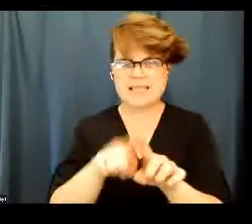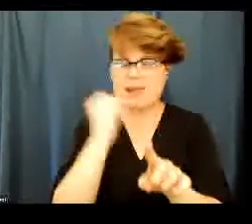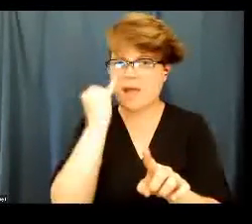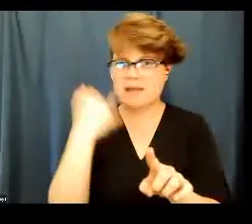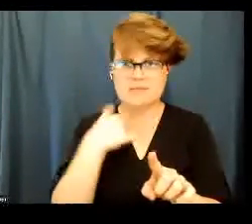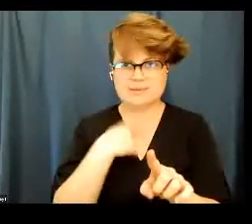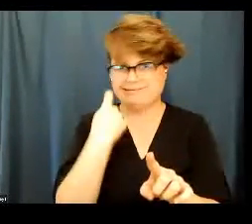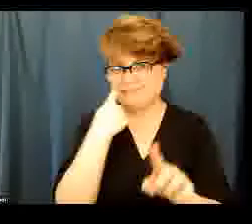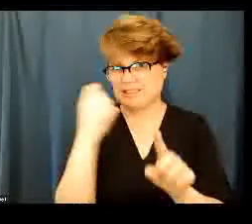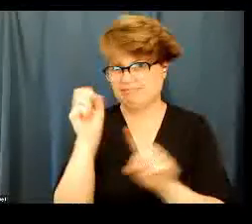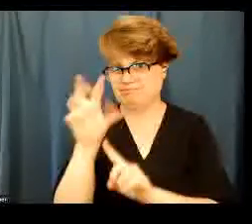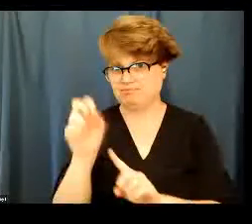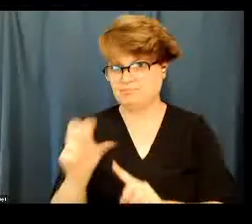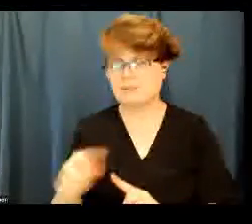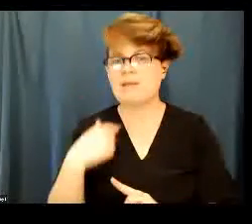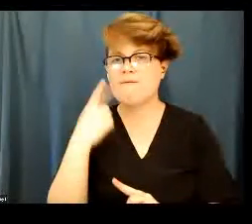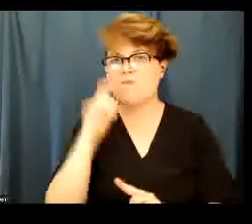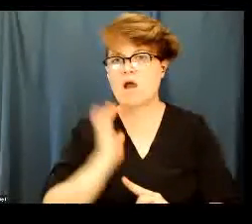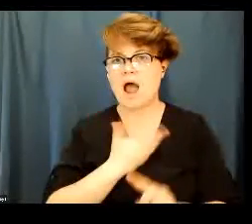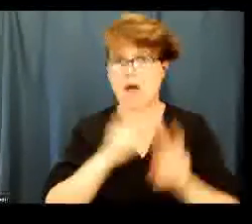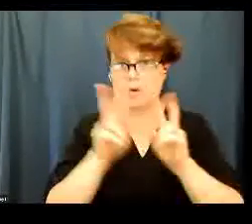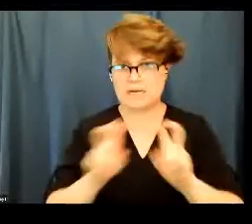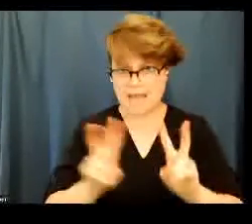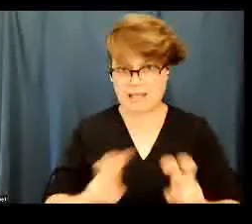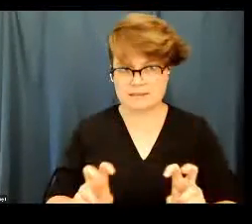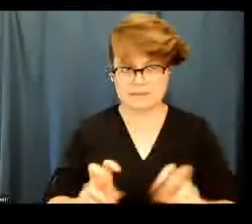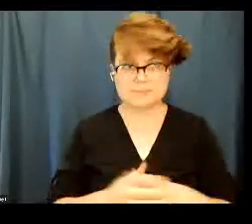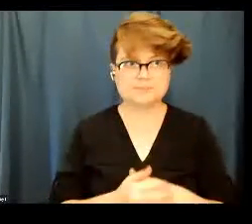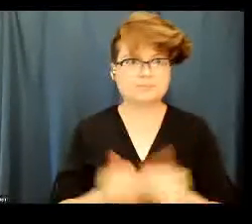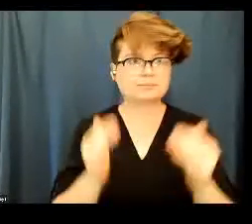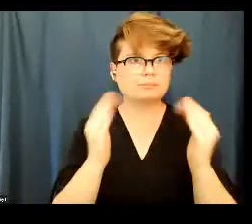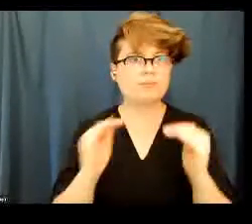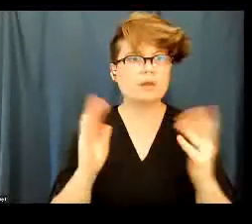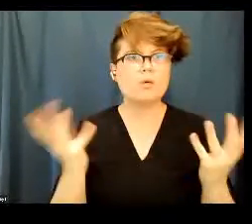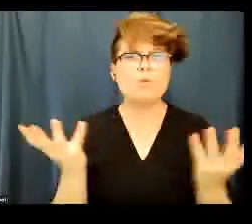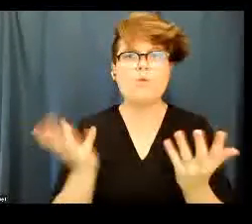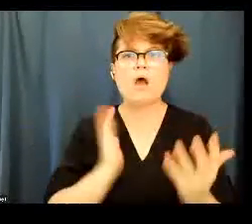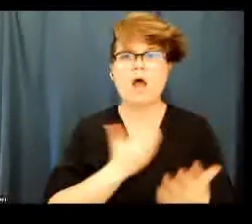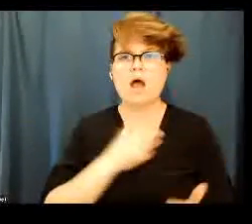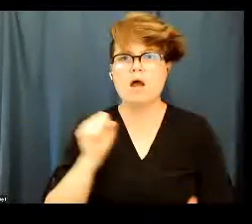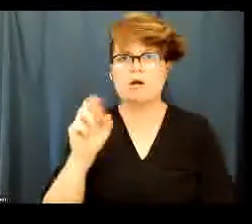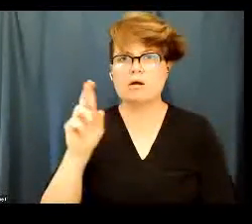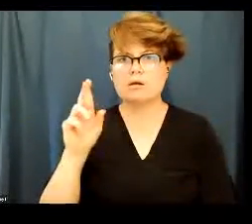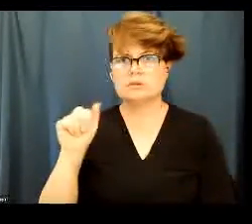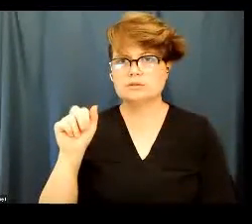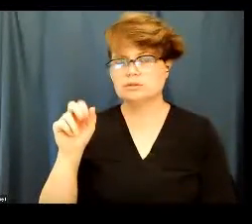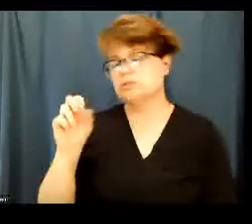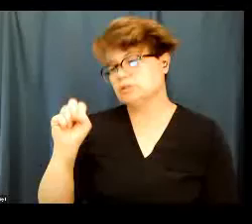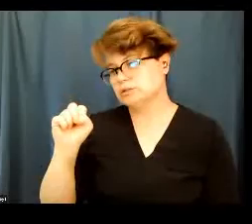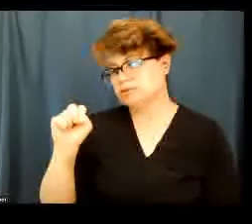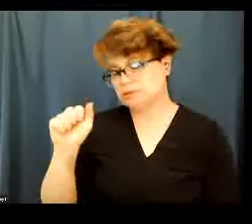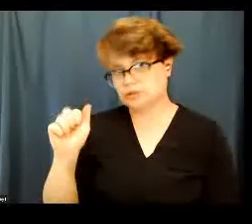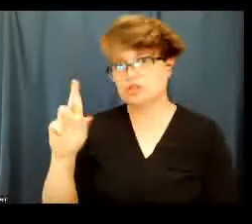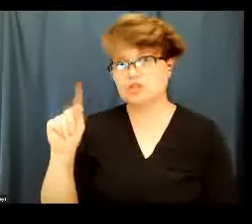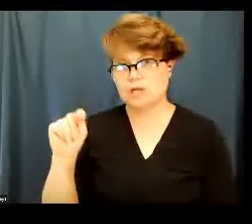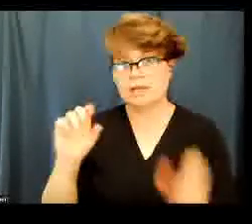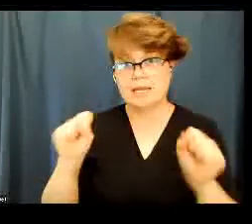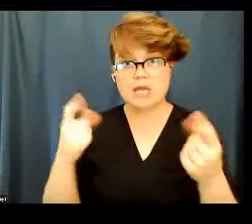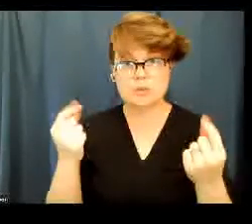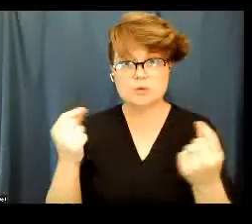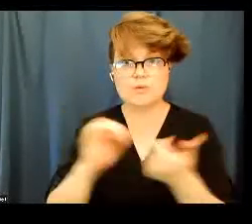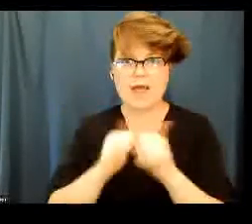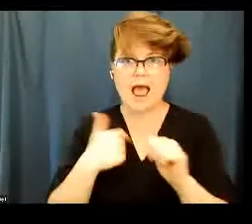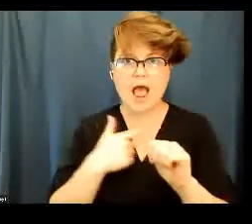here. And what can the SART do to fix these gaps? How can we change our collaboration to fix